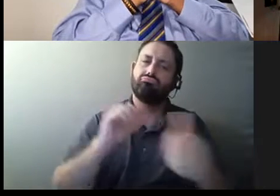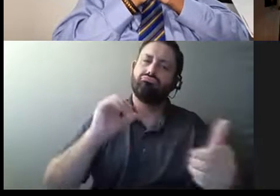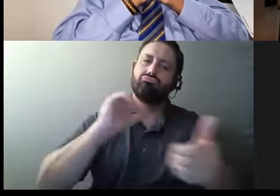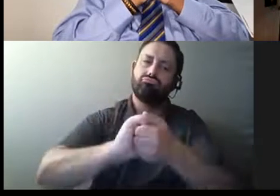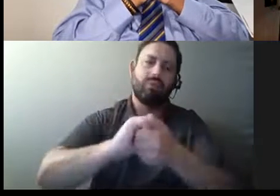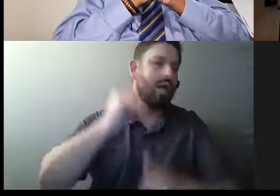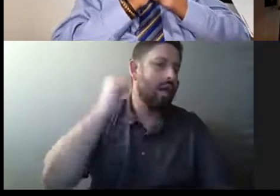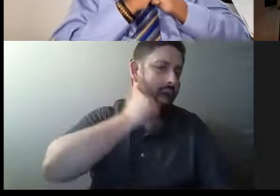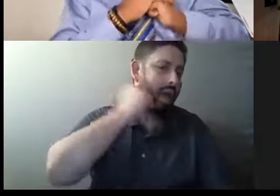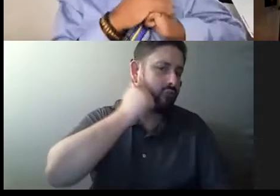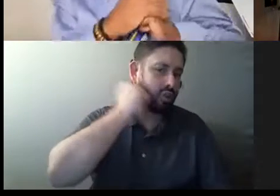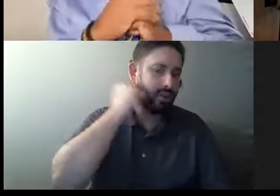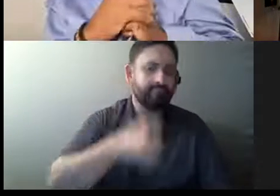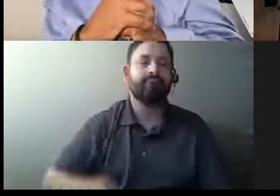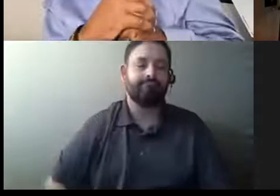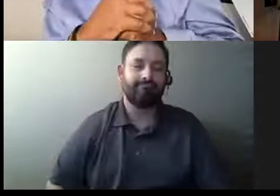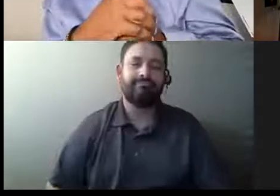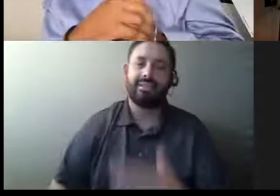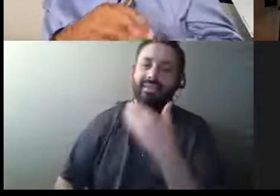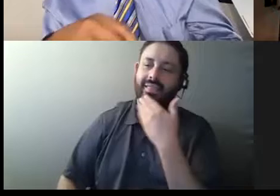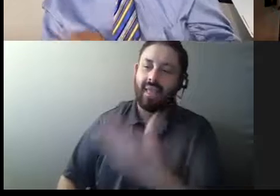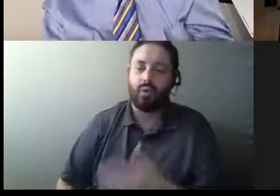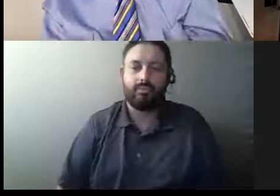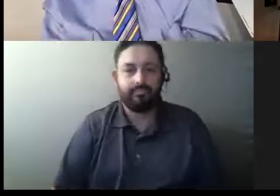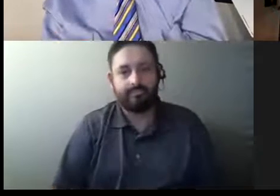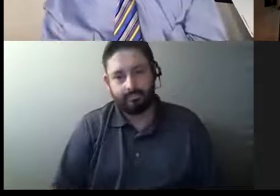you. Thank you.